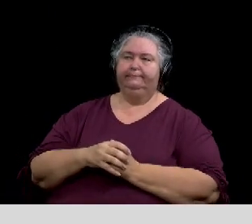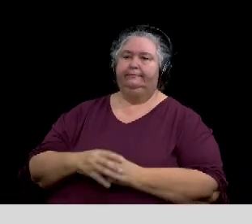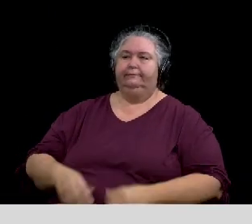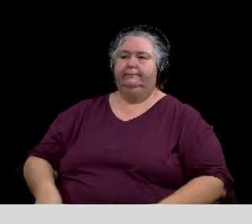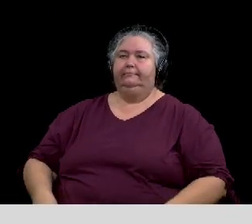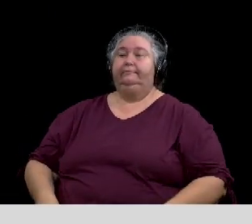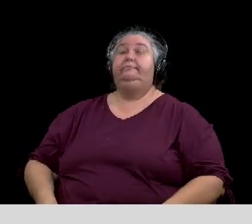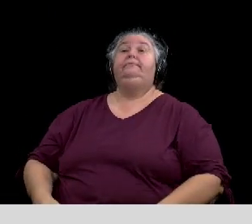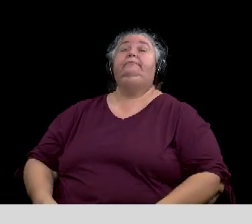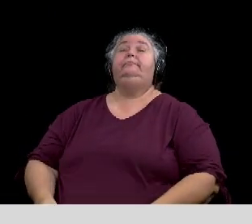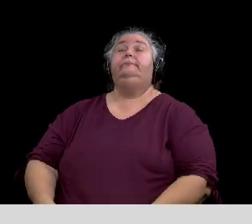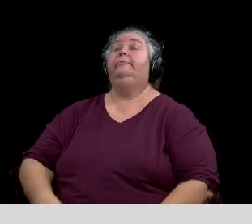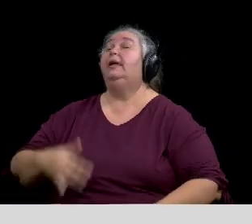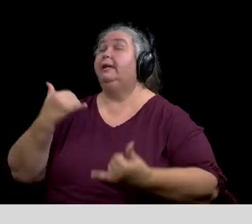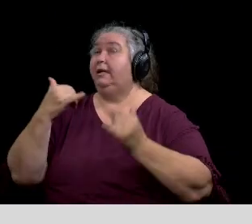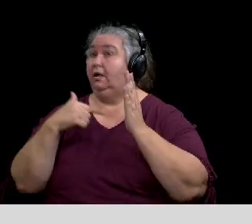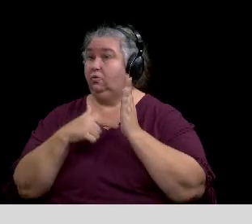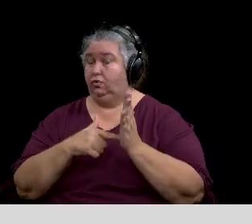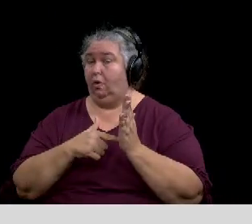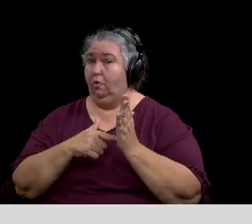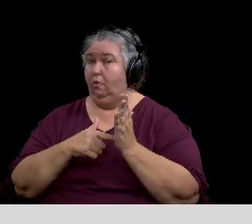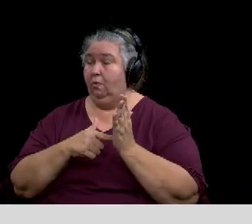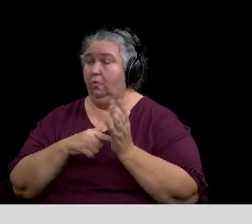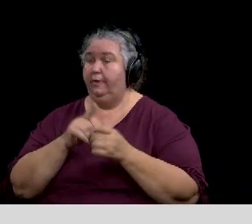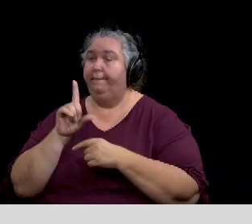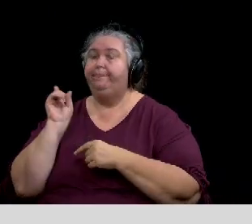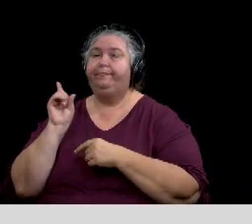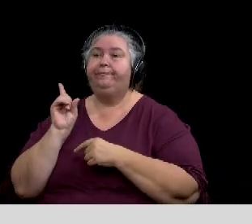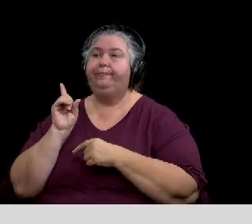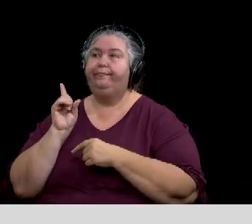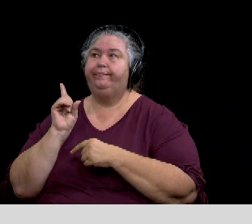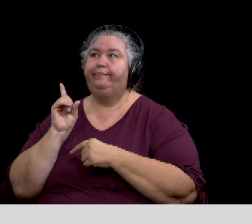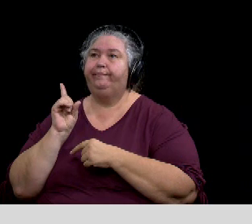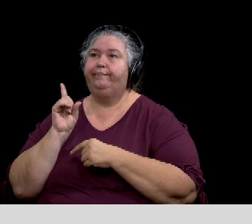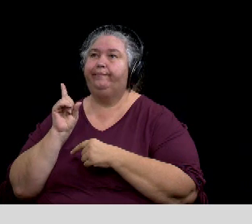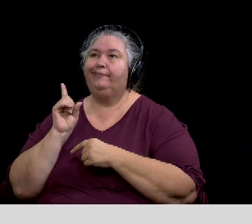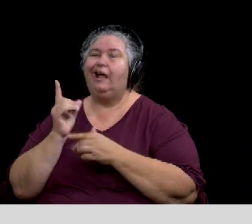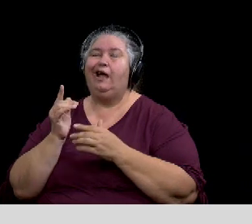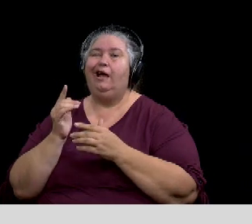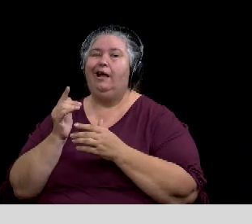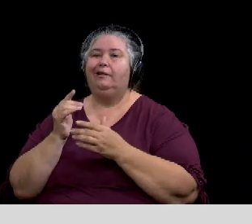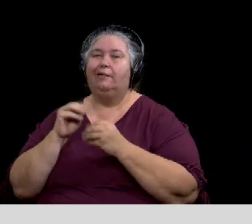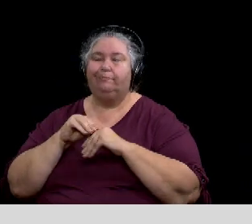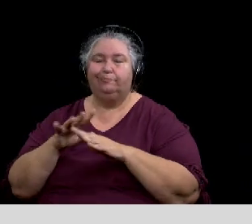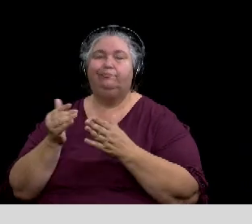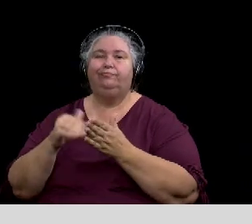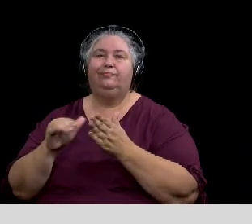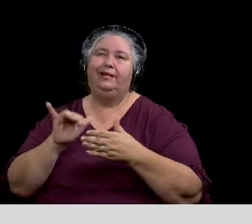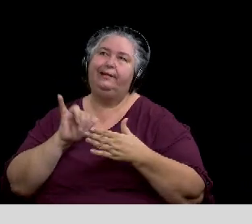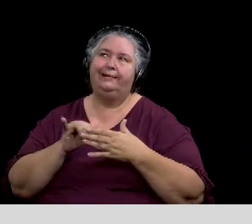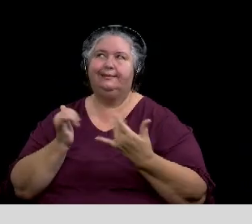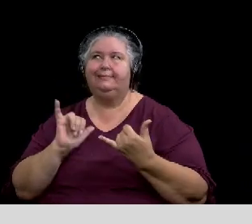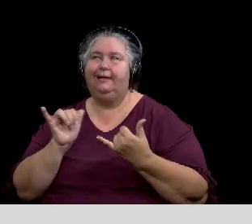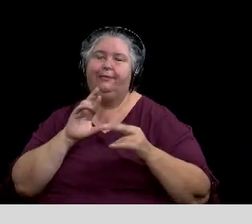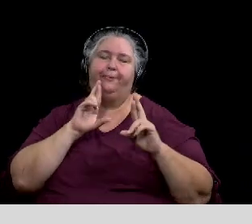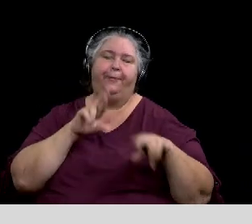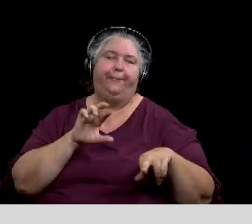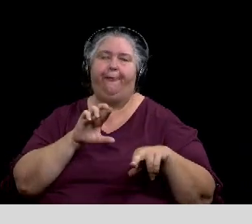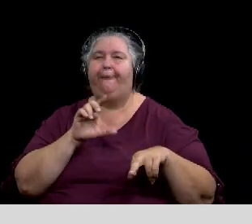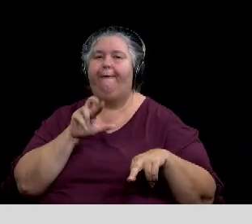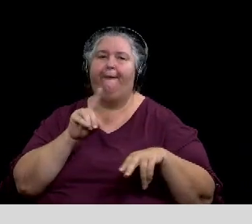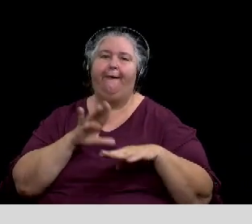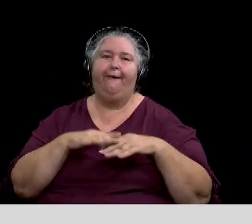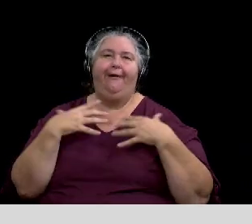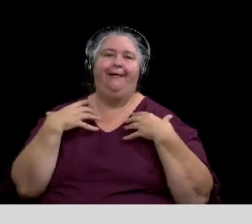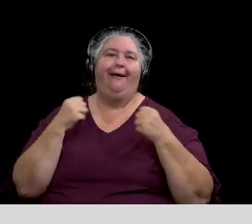Now let me show you our effective reproduction rate. This is kind of a report card on our health behaviors.